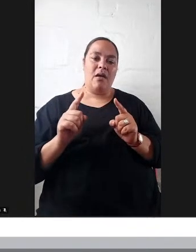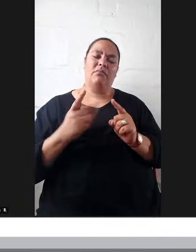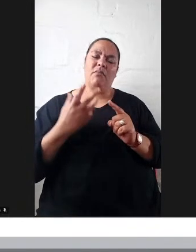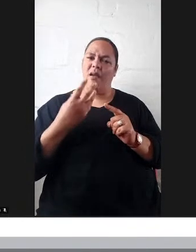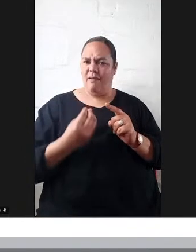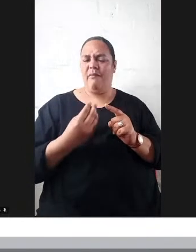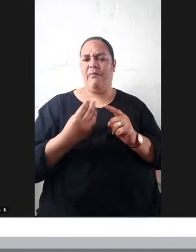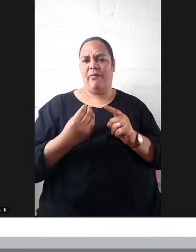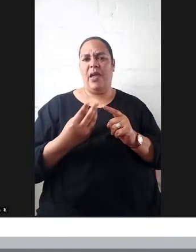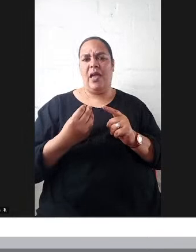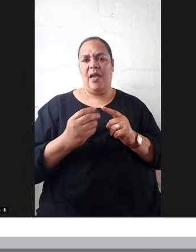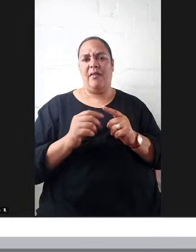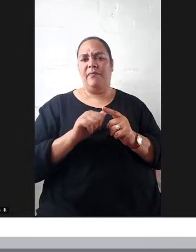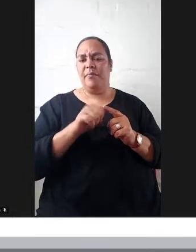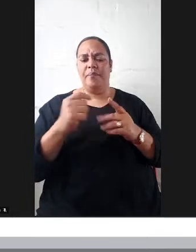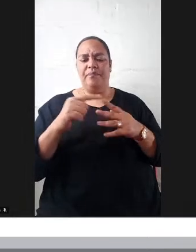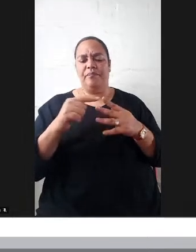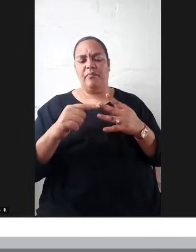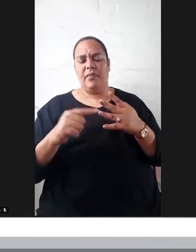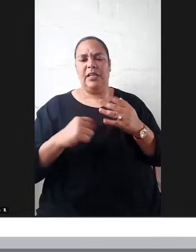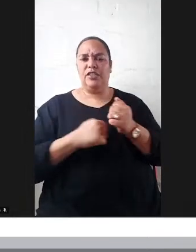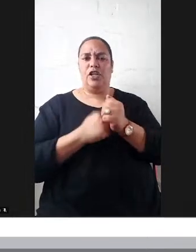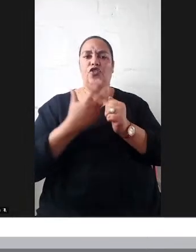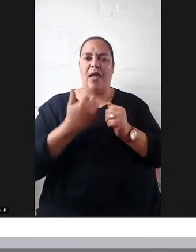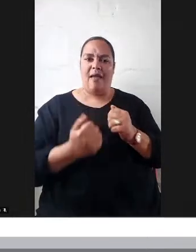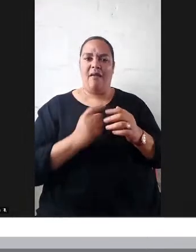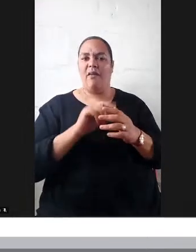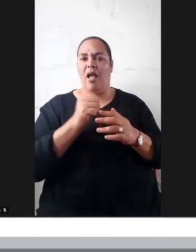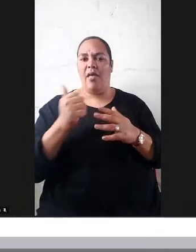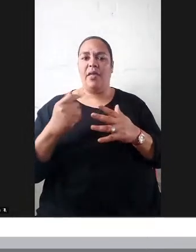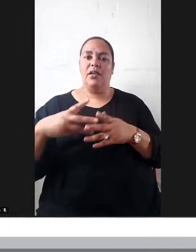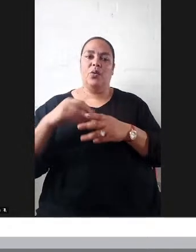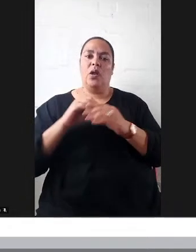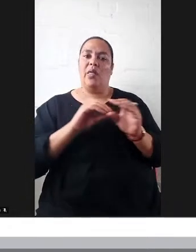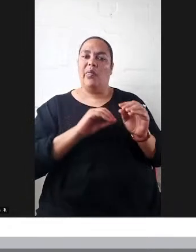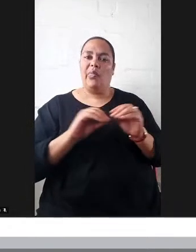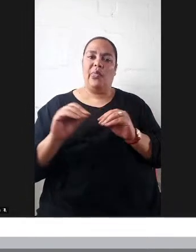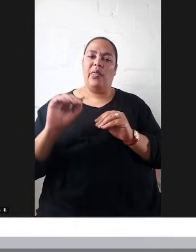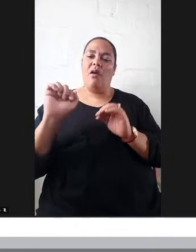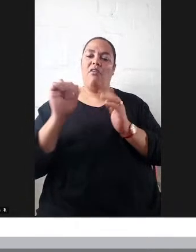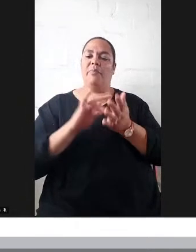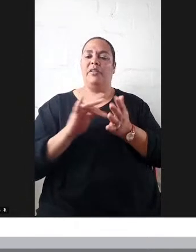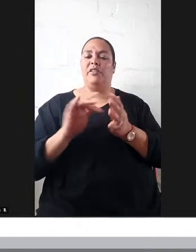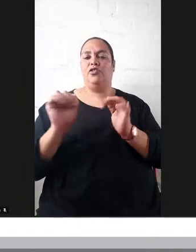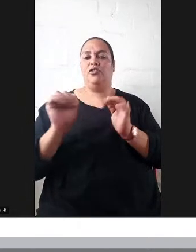other strategies that are happening alongside that, including delays in the filling of posts.